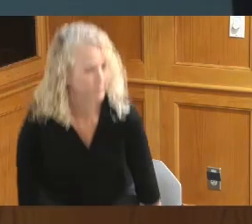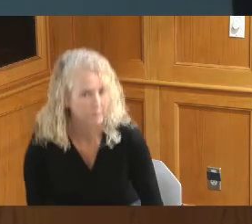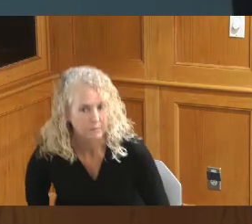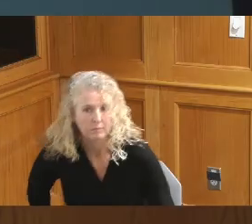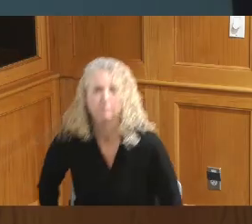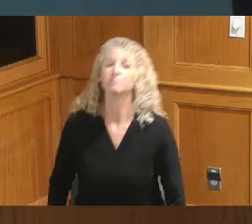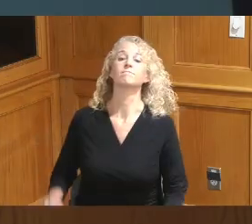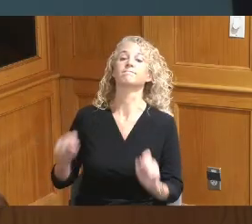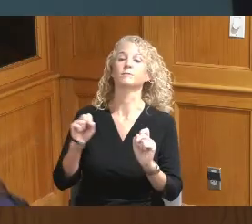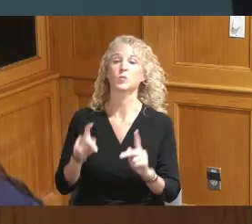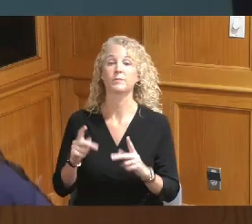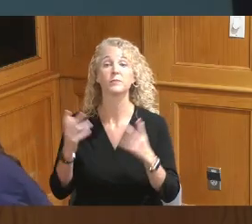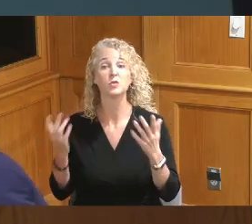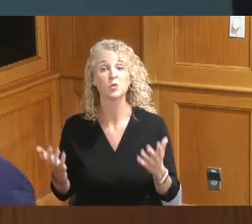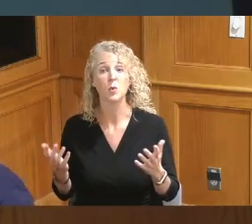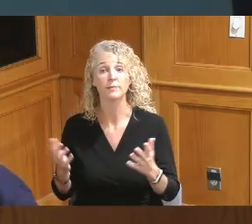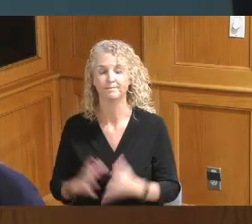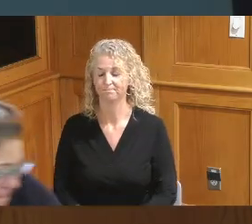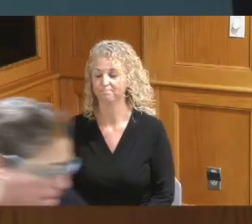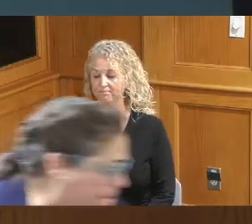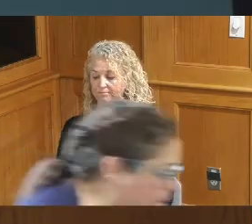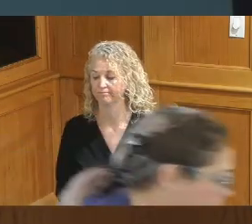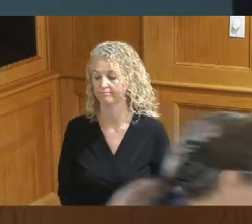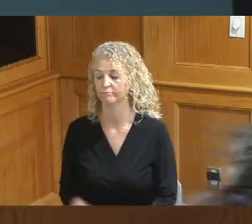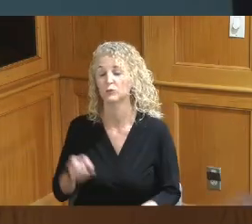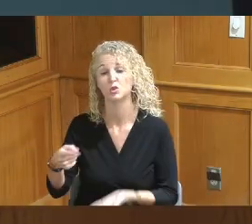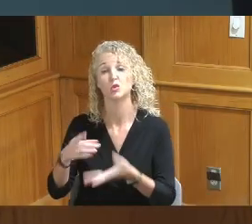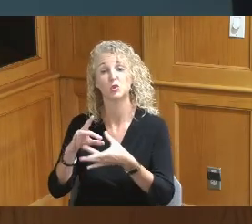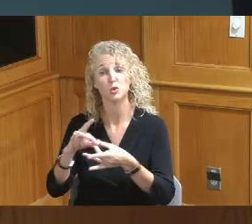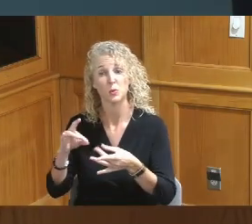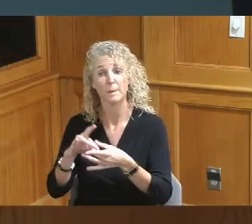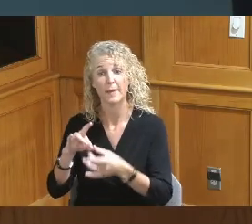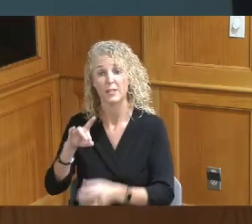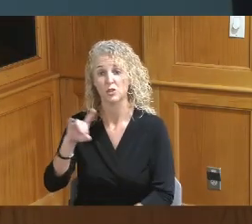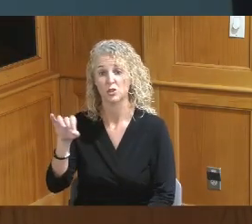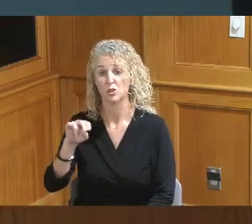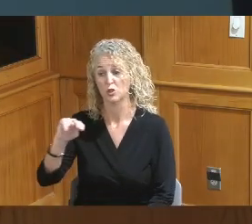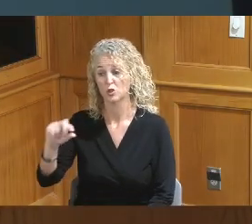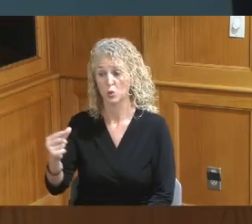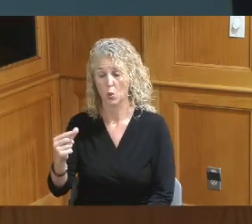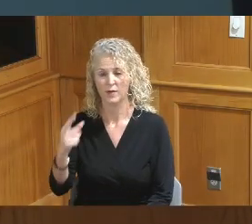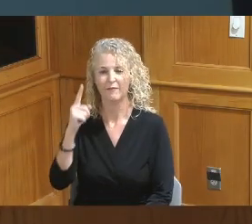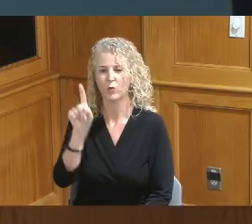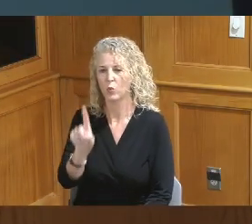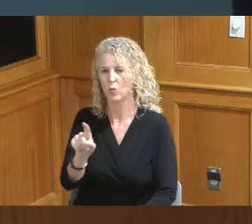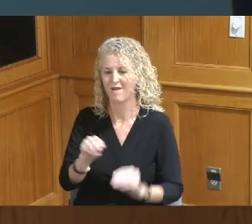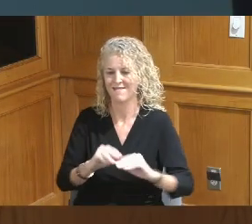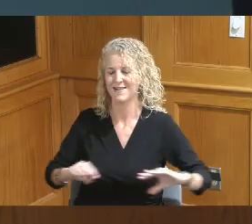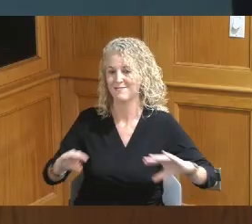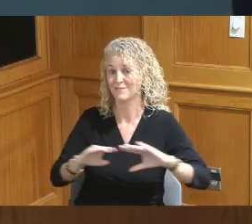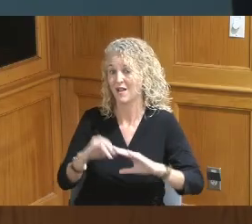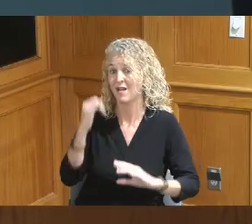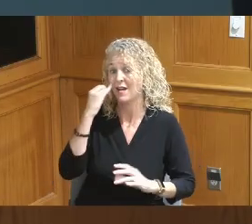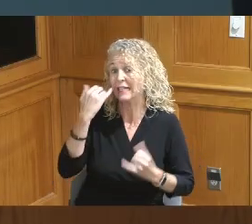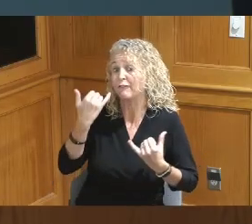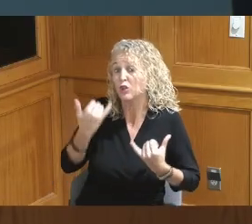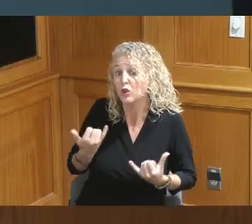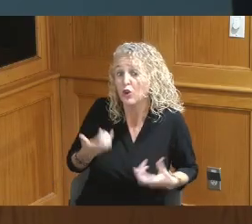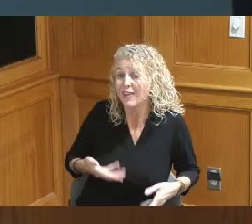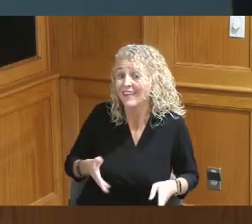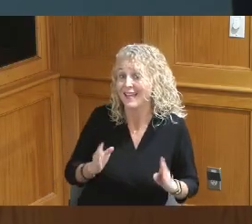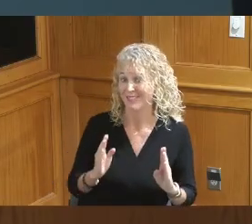talked about the zoning for one plot of land and what it's currently allowed to be used